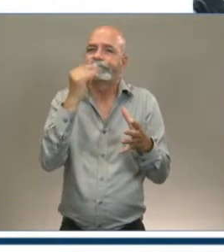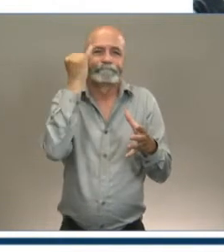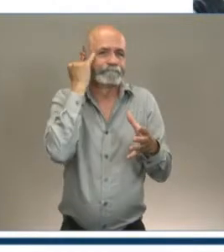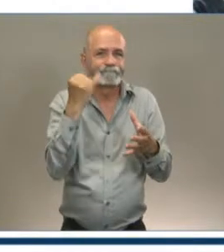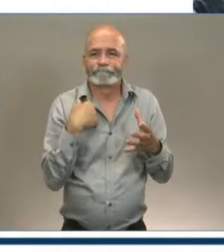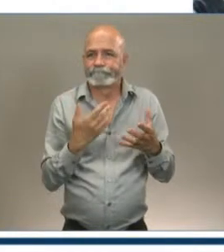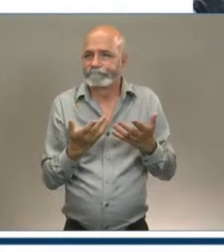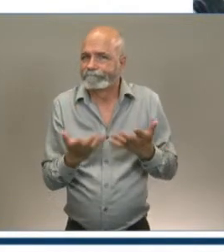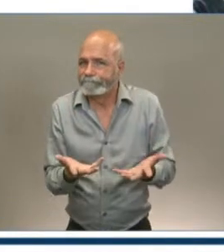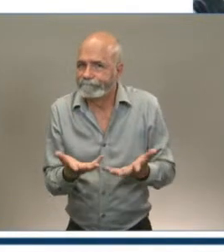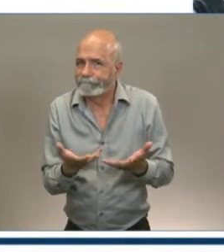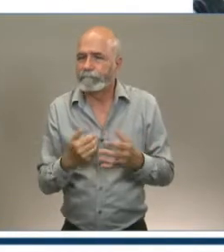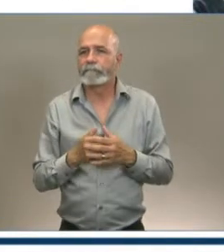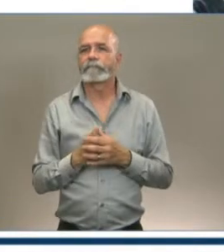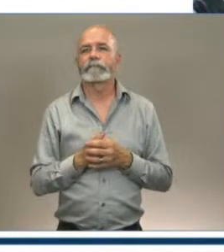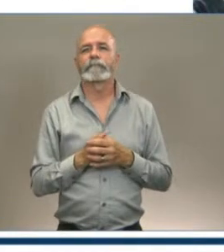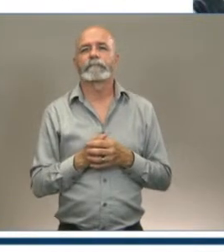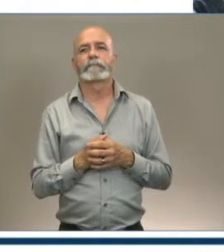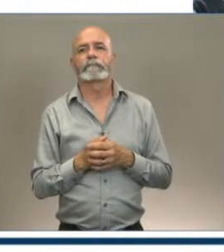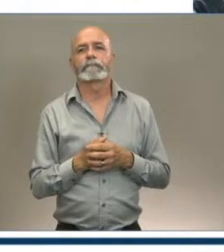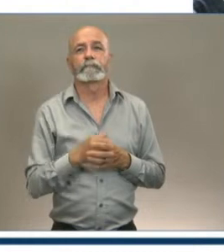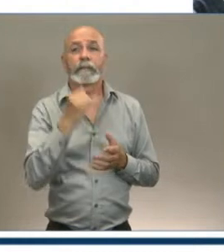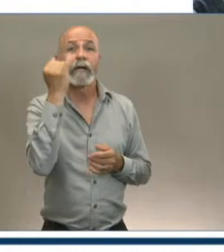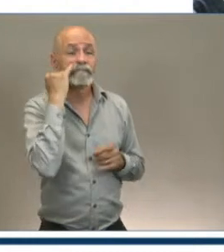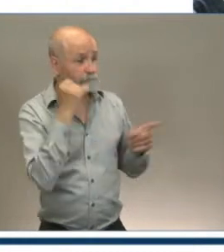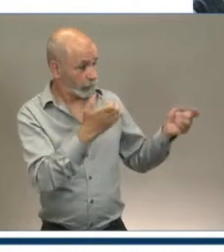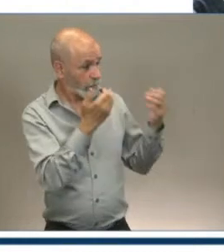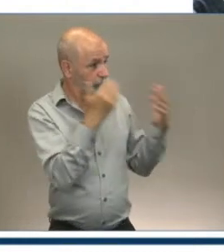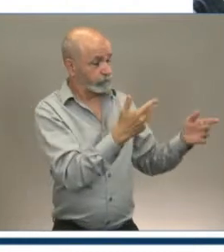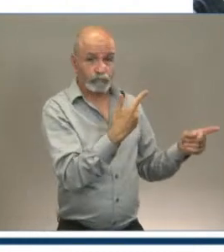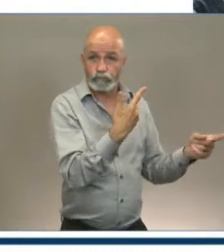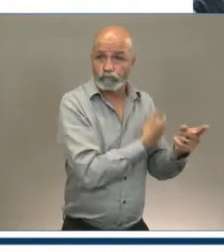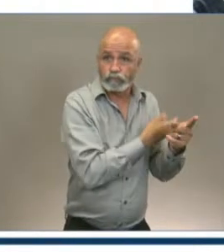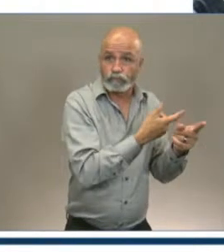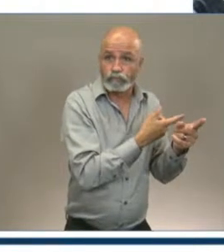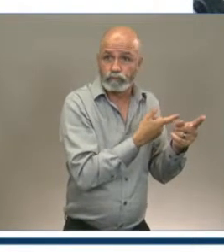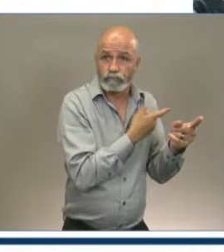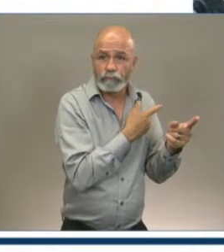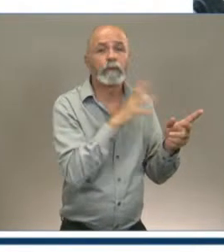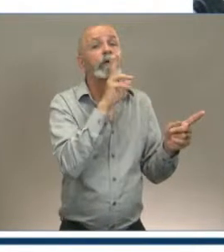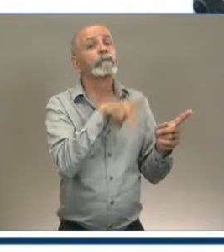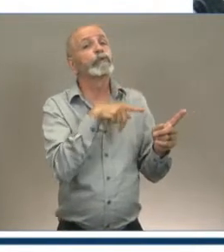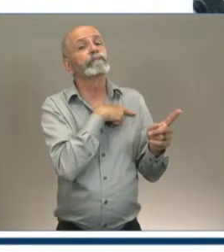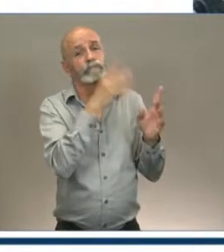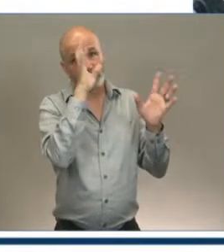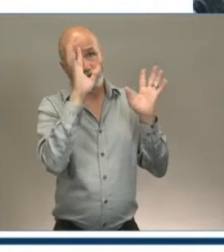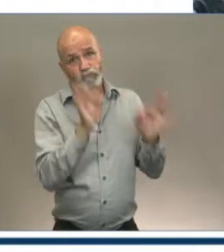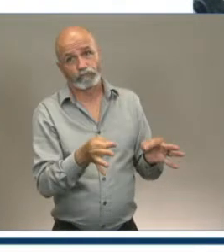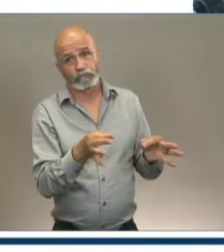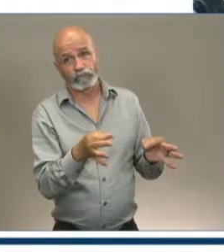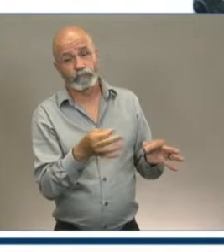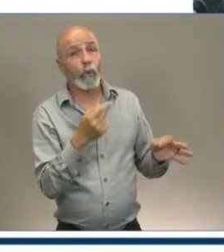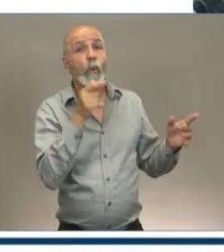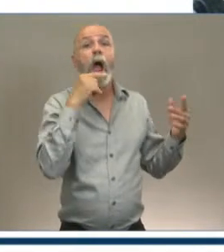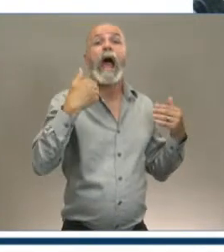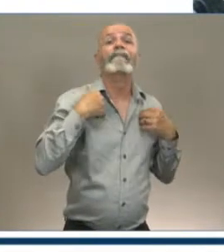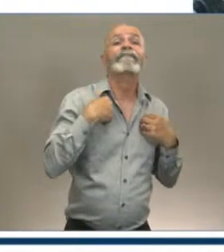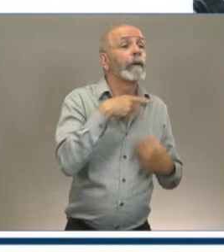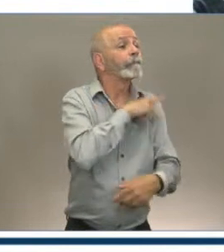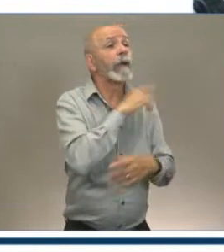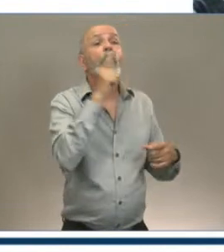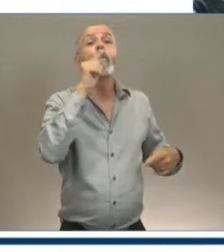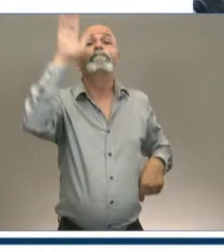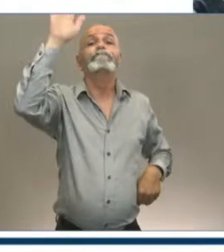The choice to be vaccinated is a personal choice, and we don't collect that information. But I can tell you that there have been